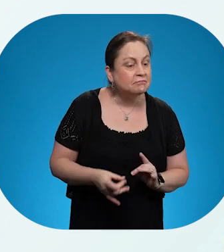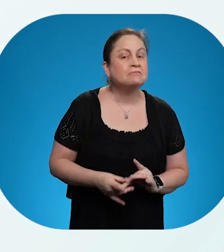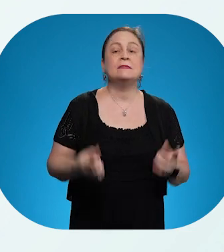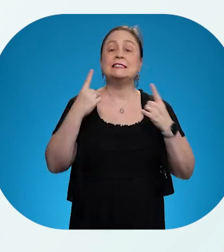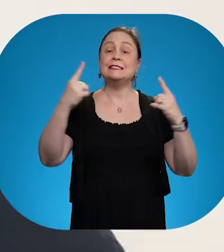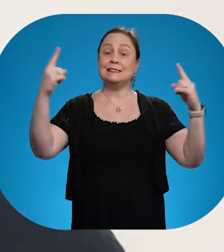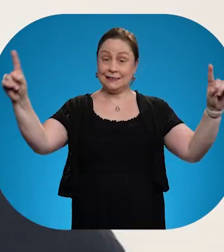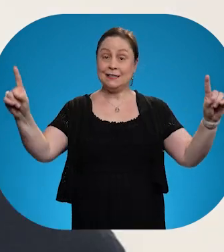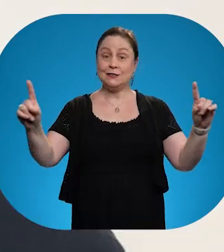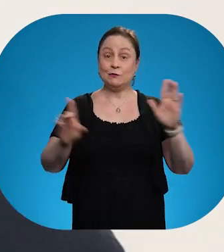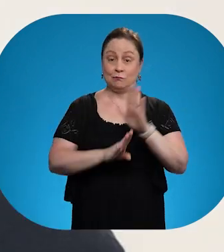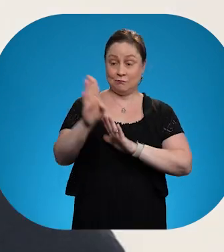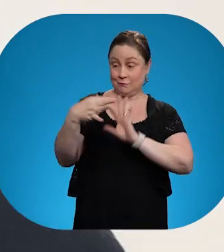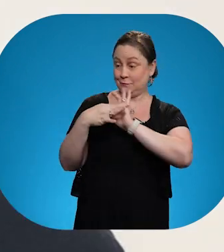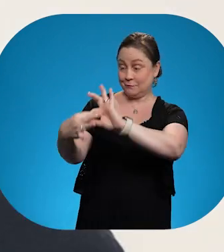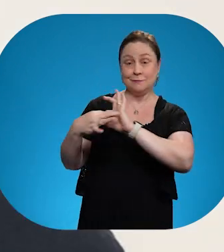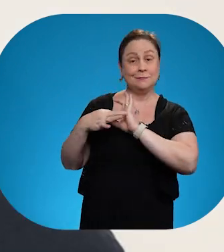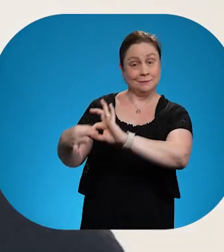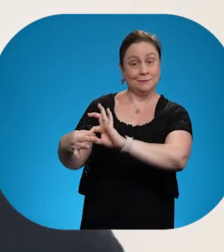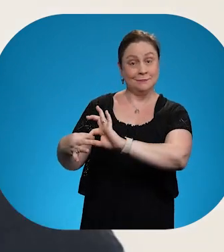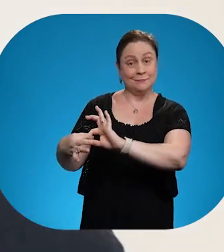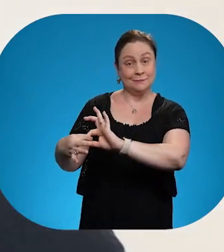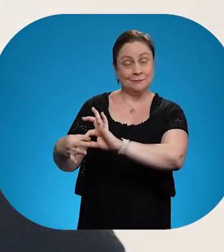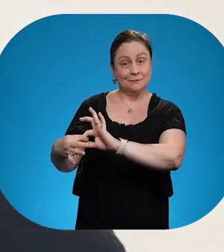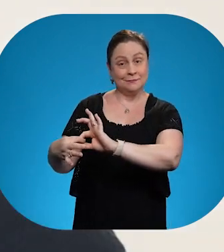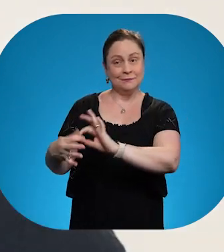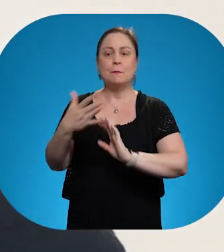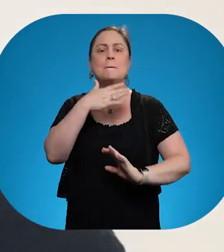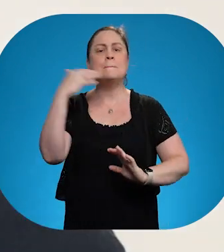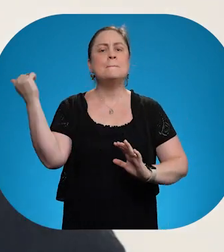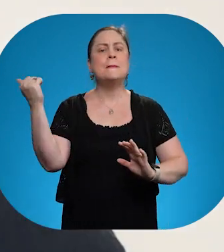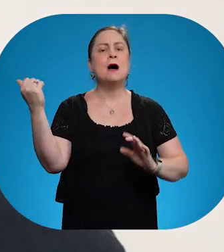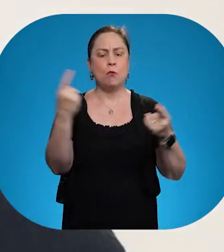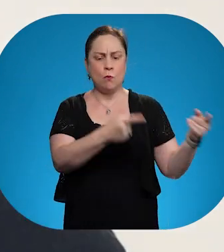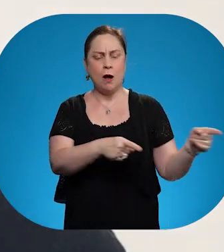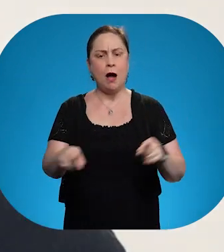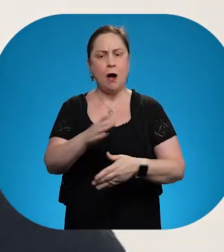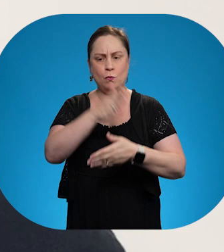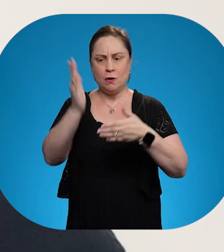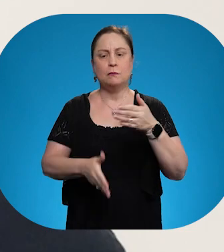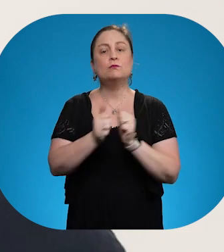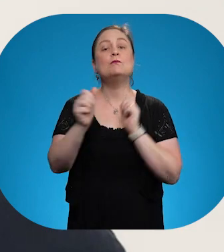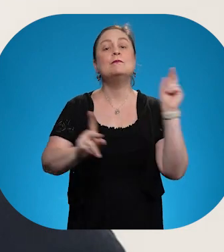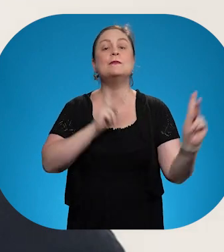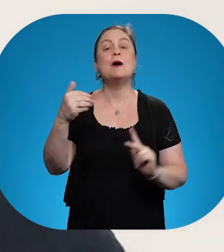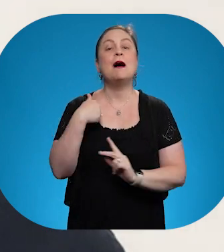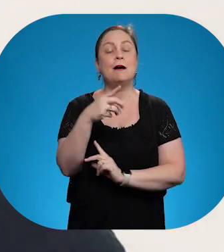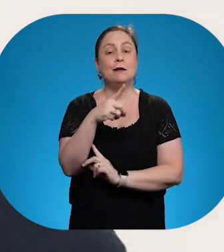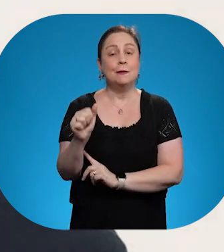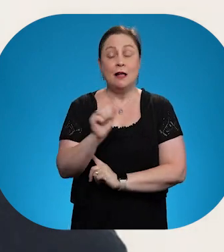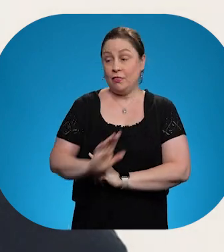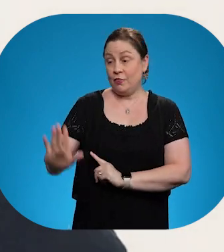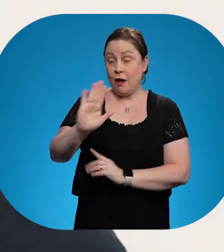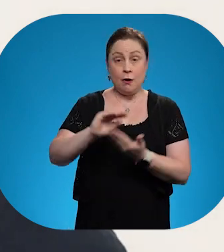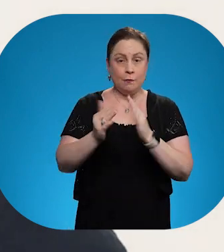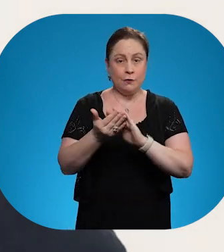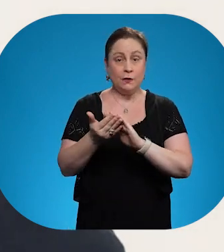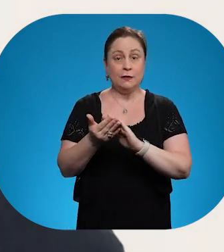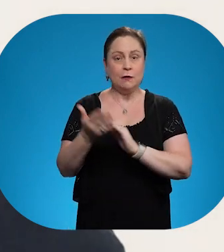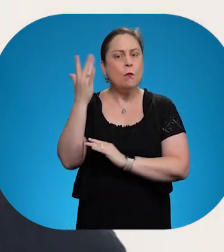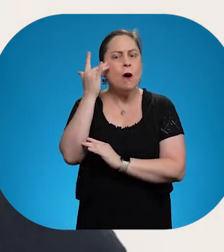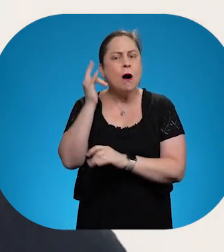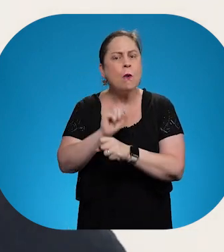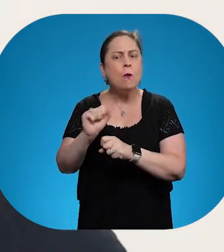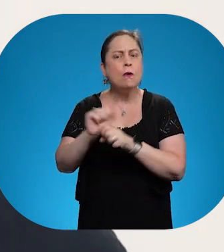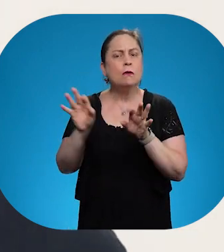last couple of years at building those relationships and achieving better outcomes for people with disabilities in their community. And we'll talk about why this